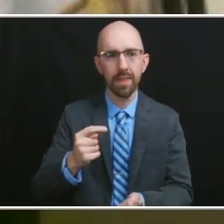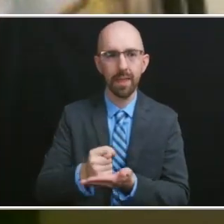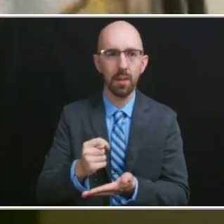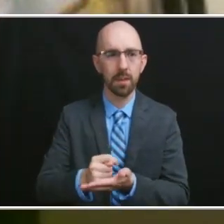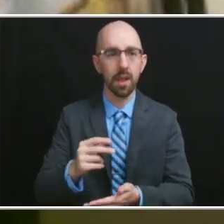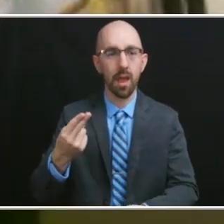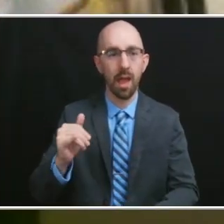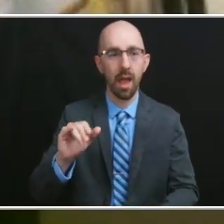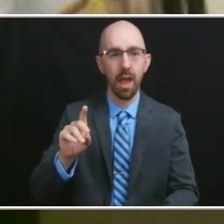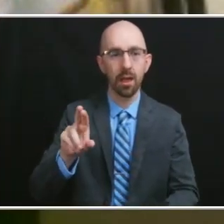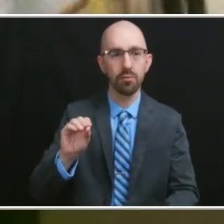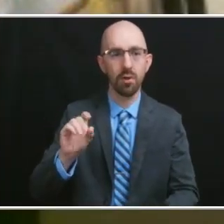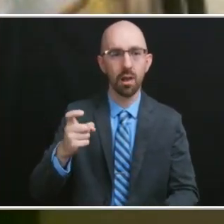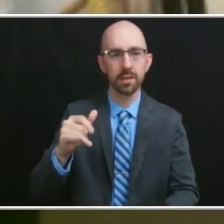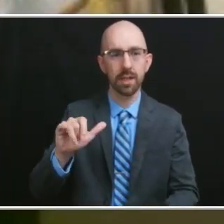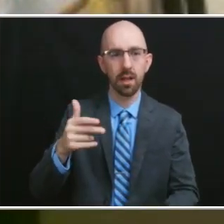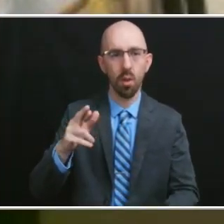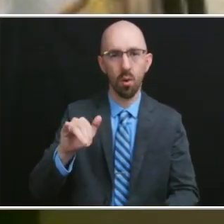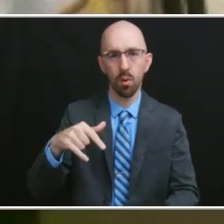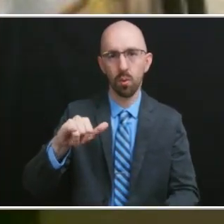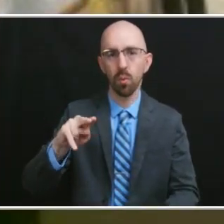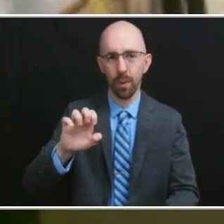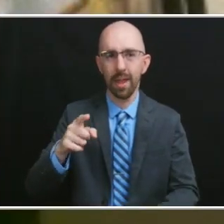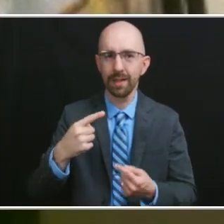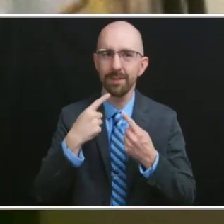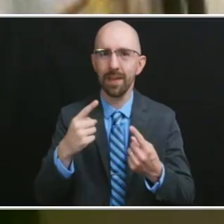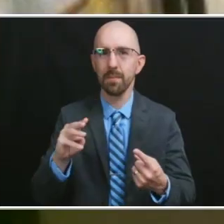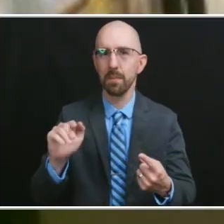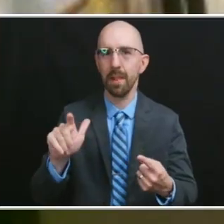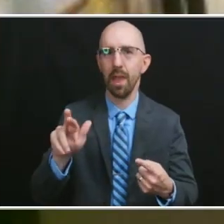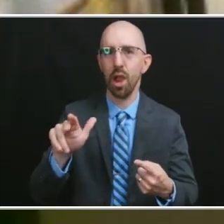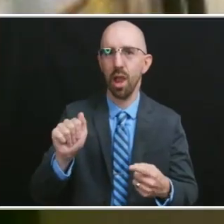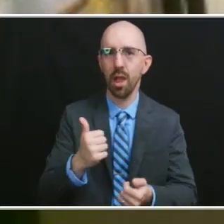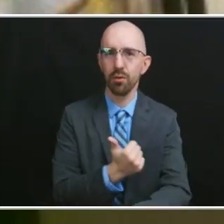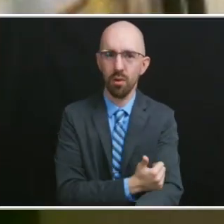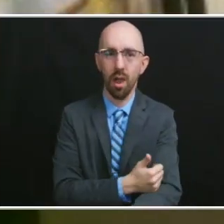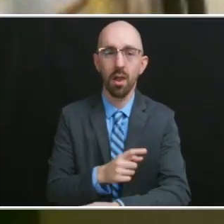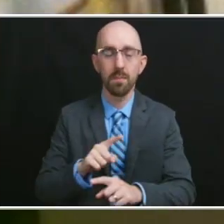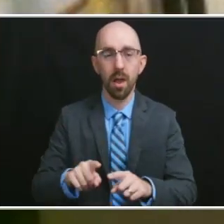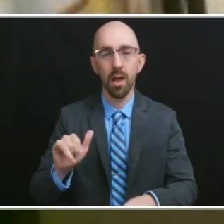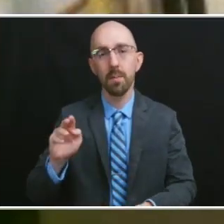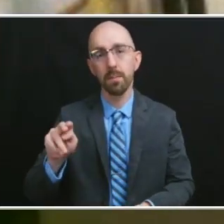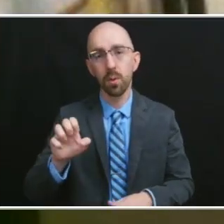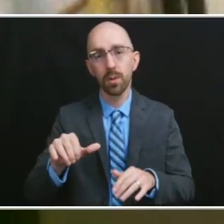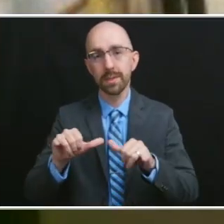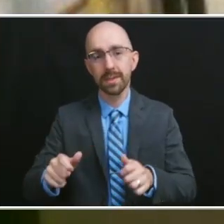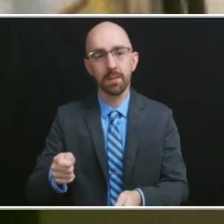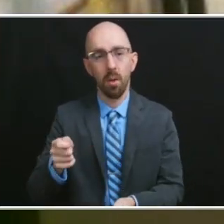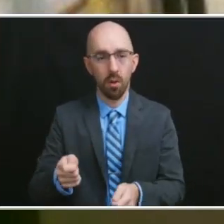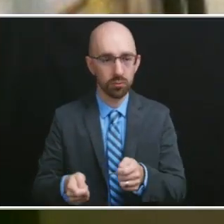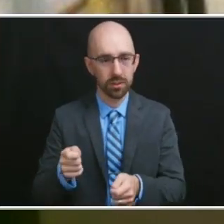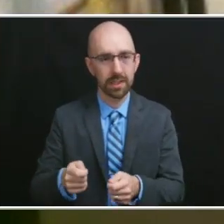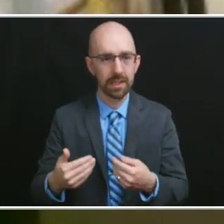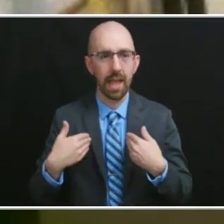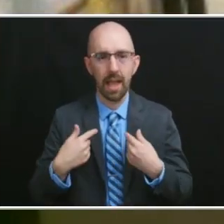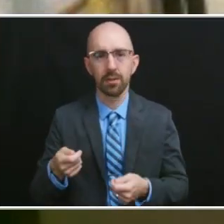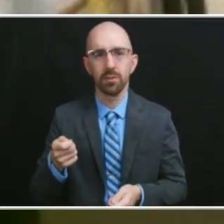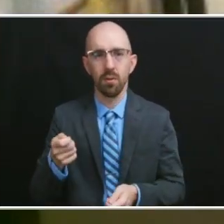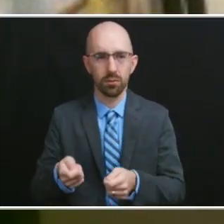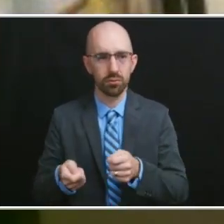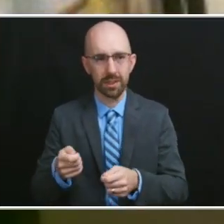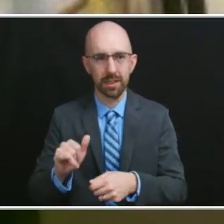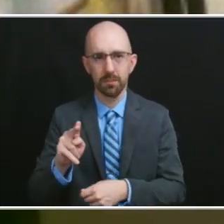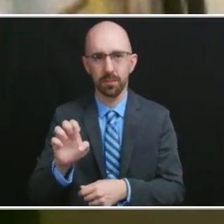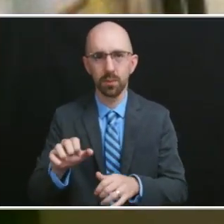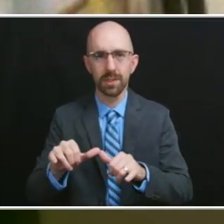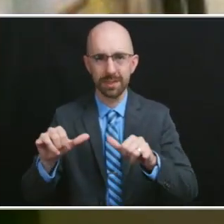actually a malaria drug, but it also immune system altering. It has autoimmune or immune system